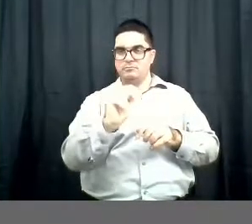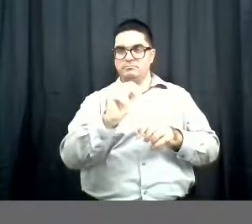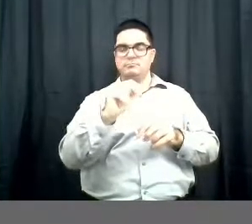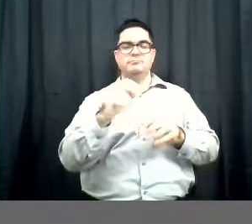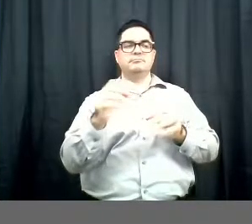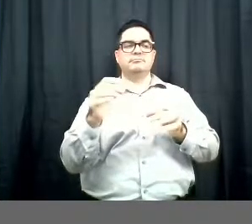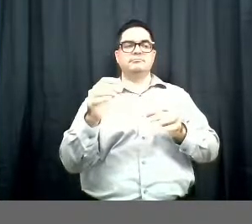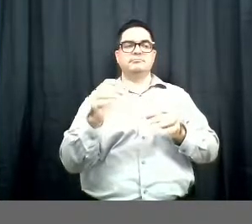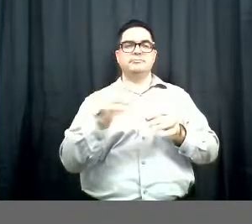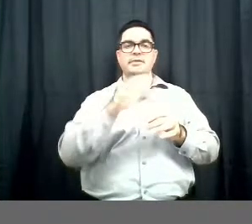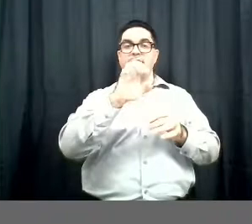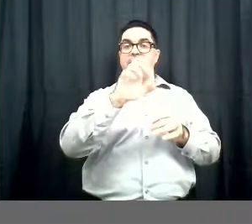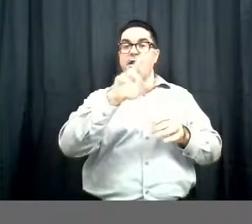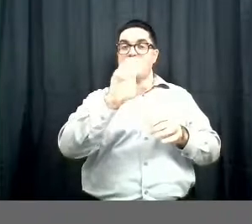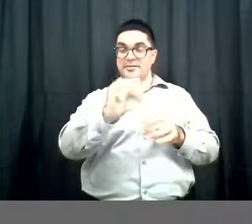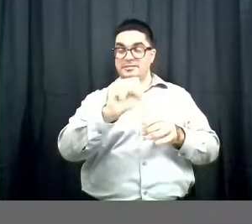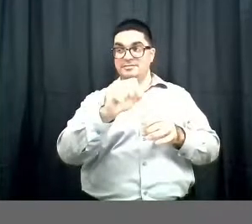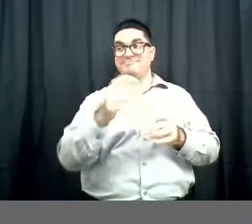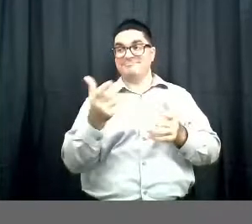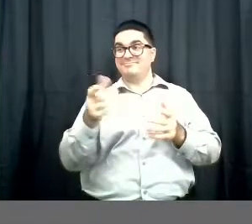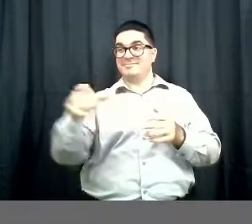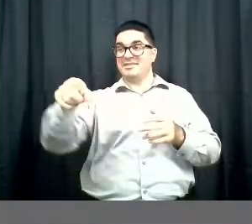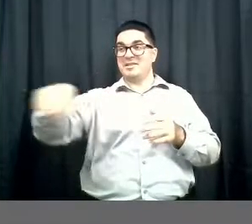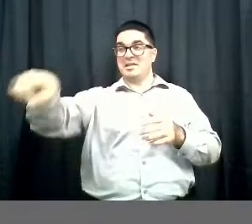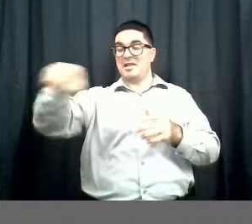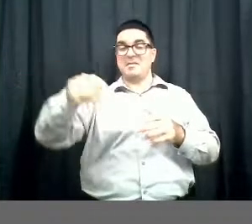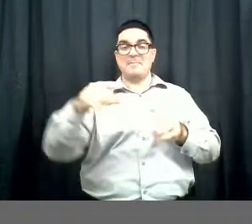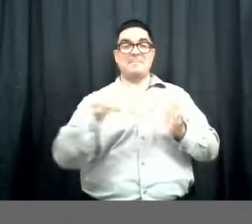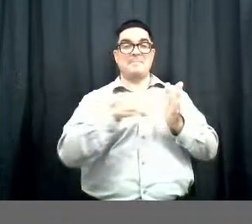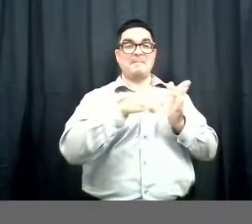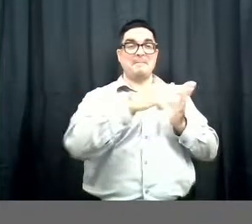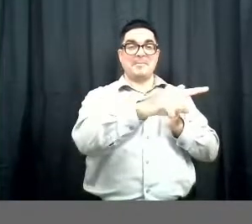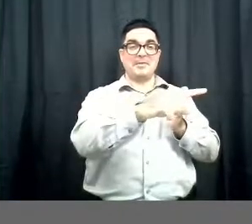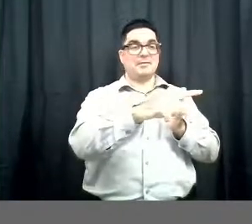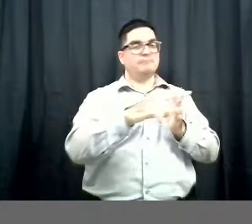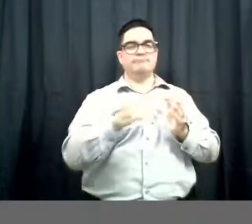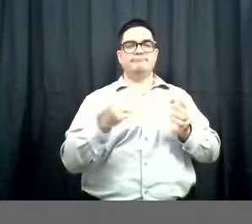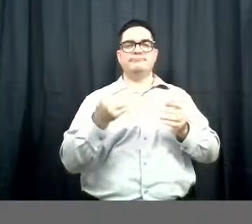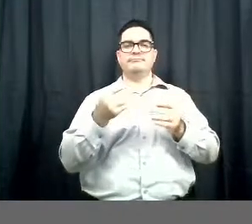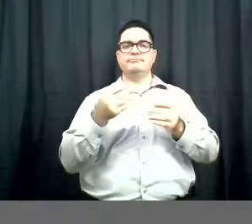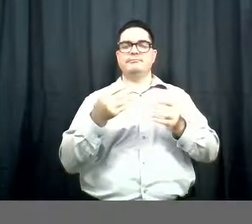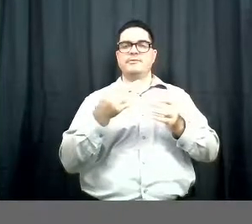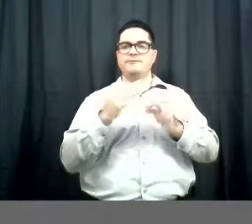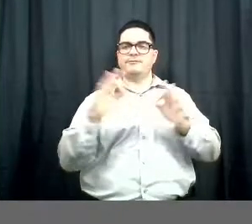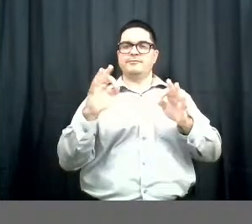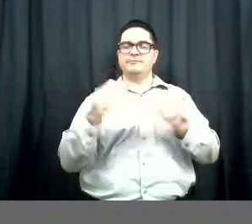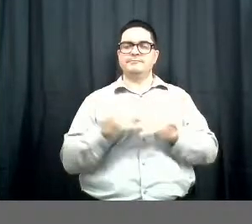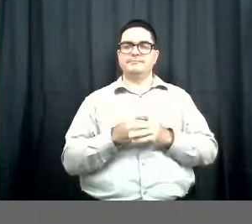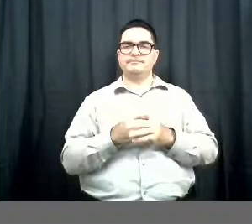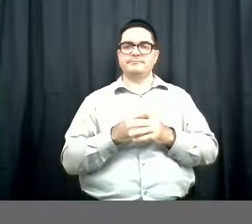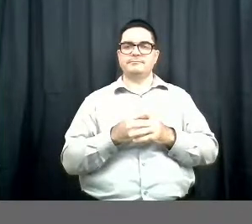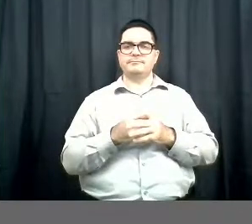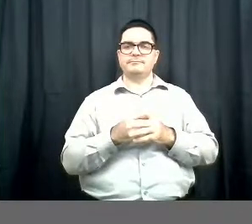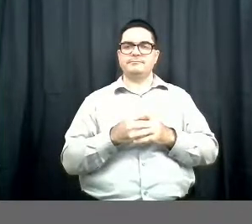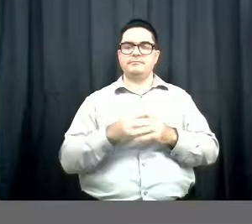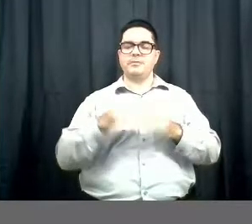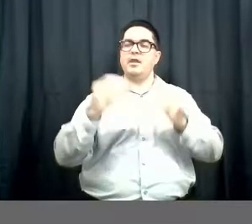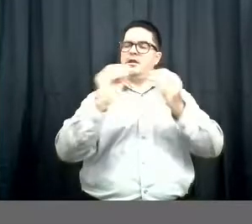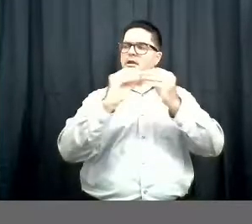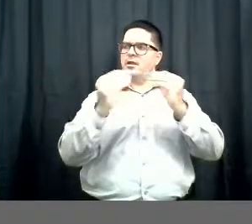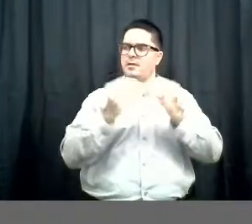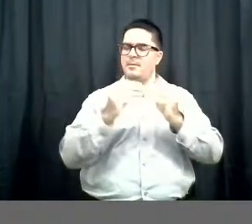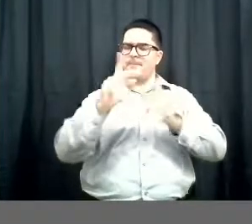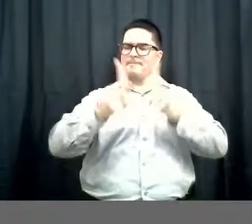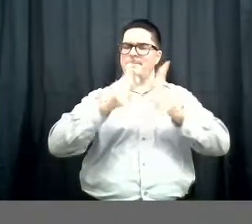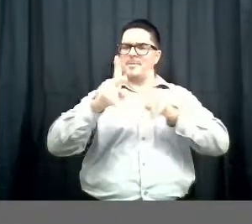out of pension contributions. There are numerous places to show that the people of Puerto Rico, no question, have